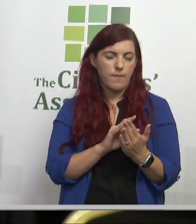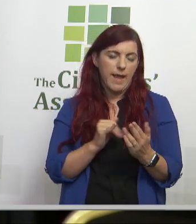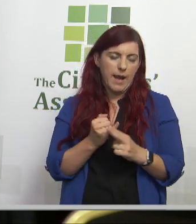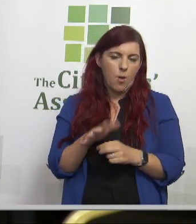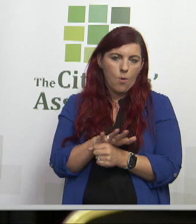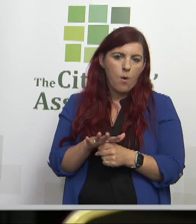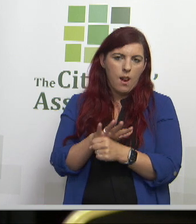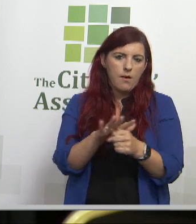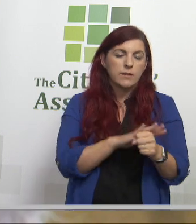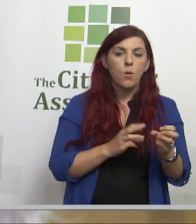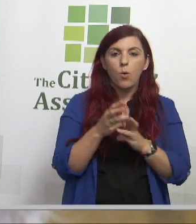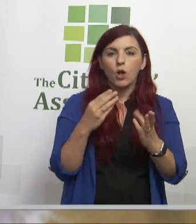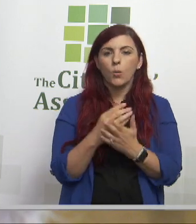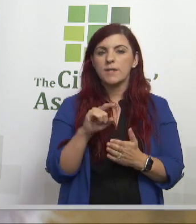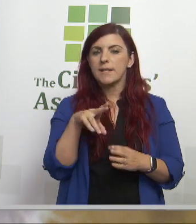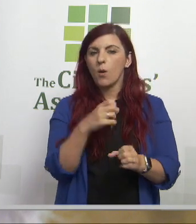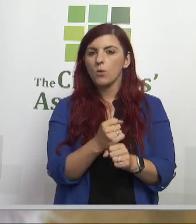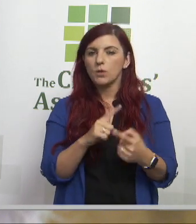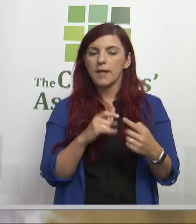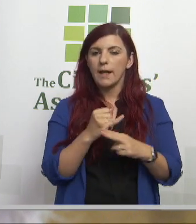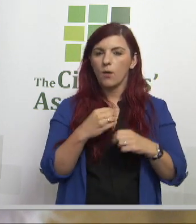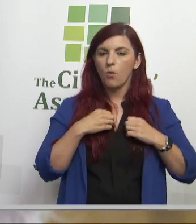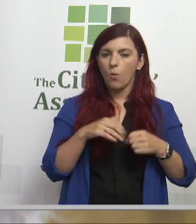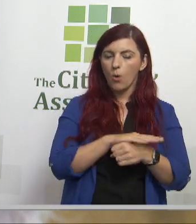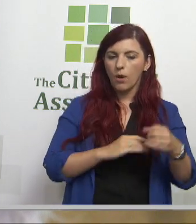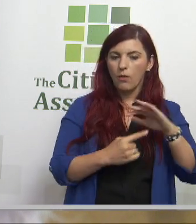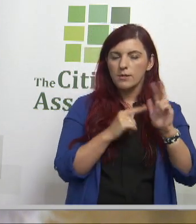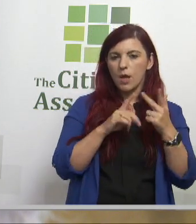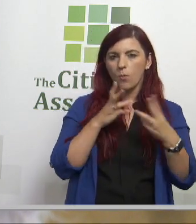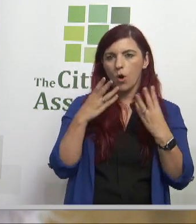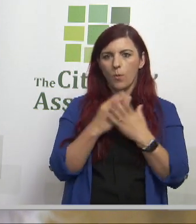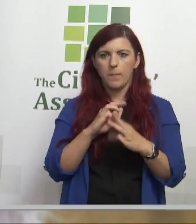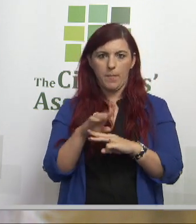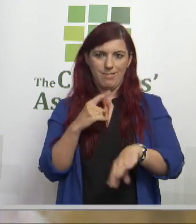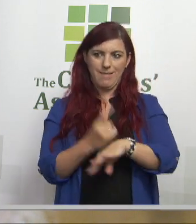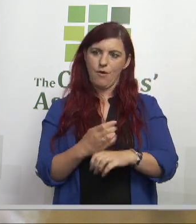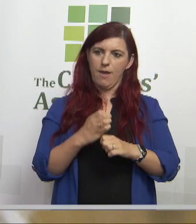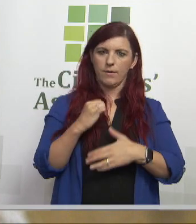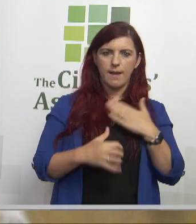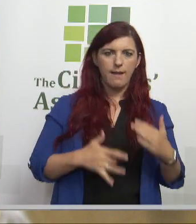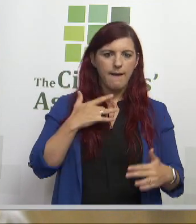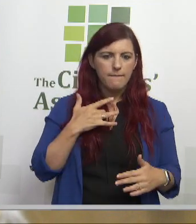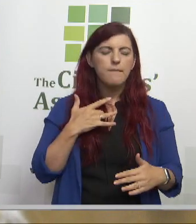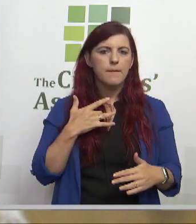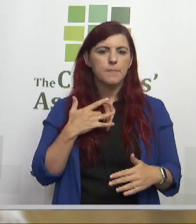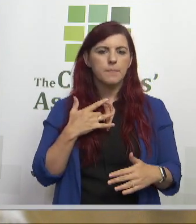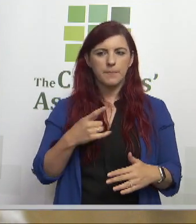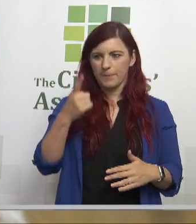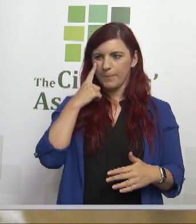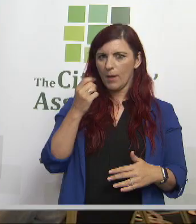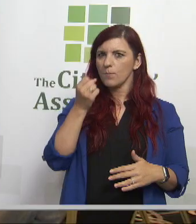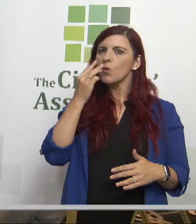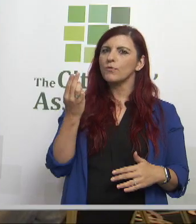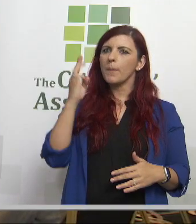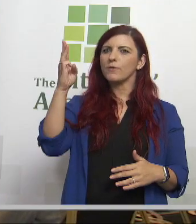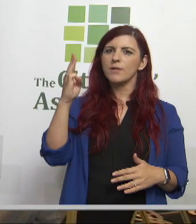with stakeholders, working within our local authorities, and working with people on the ground. And there you can see a lovely picture of us in the sun, before